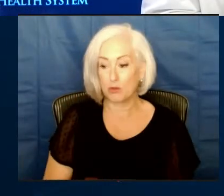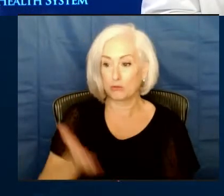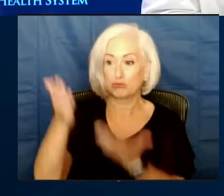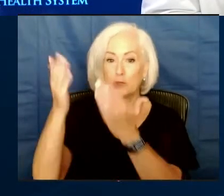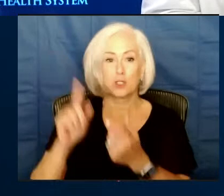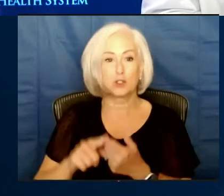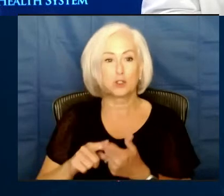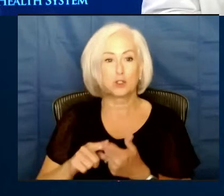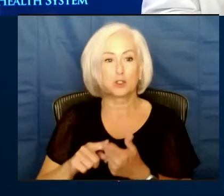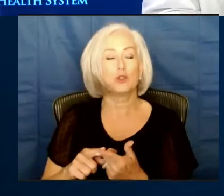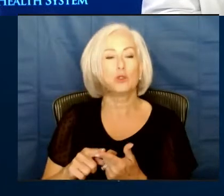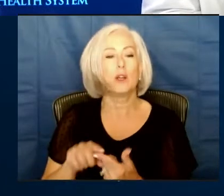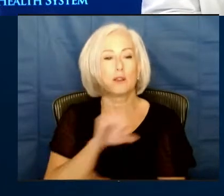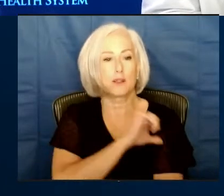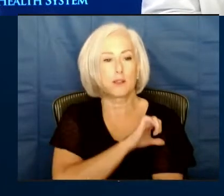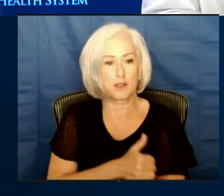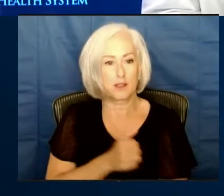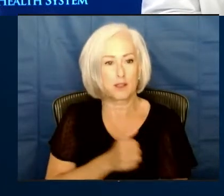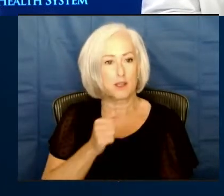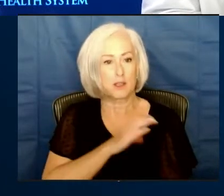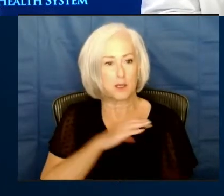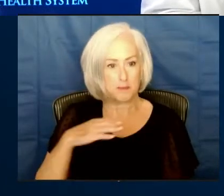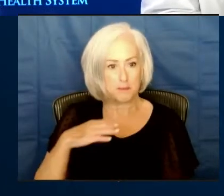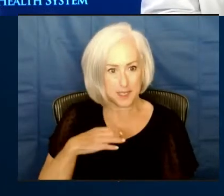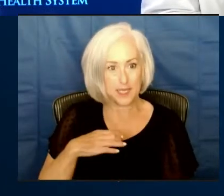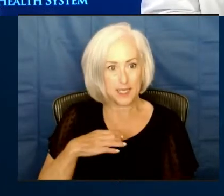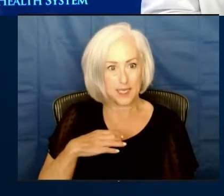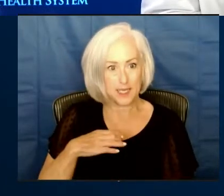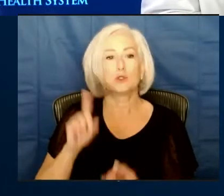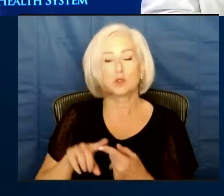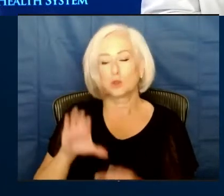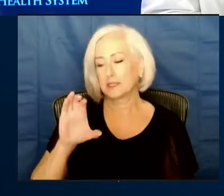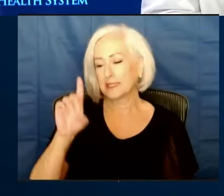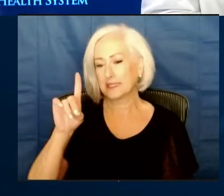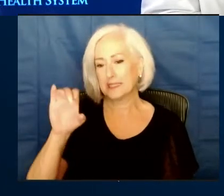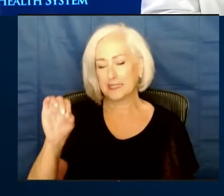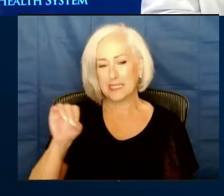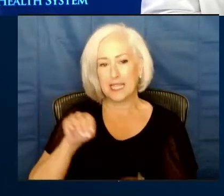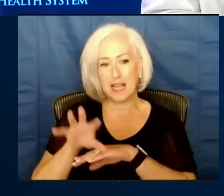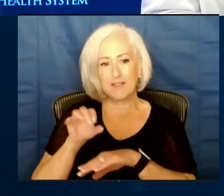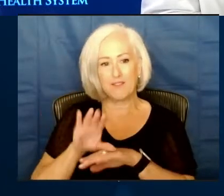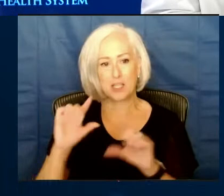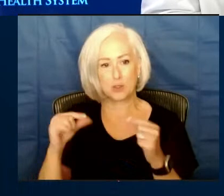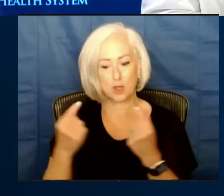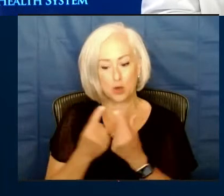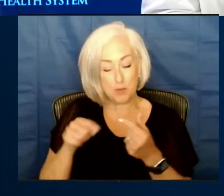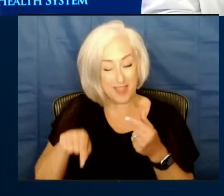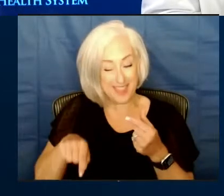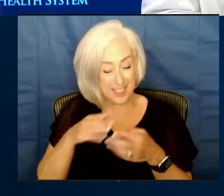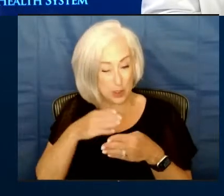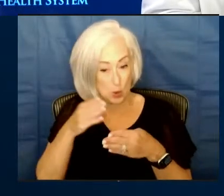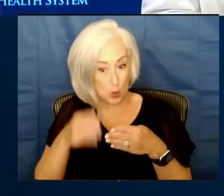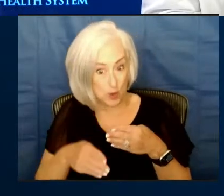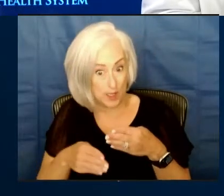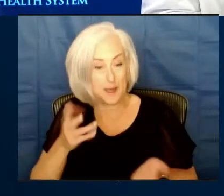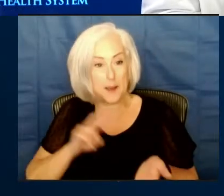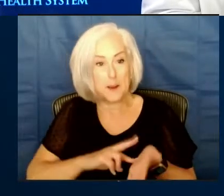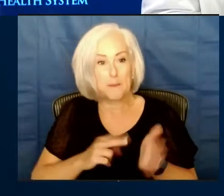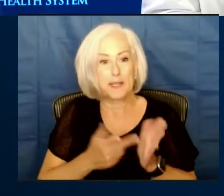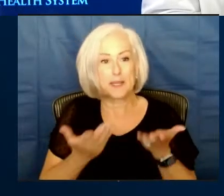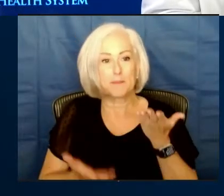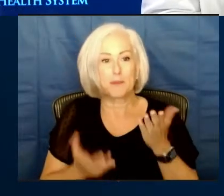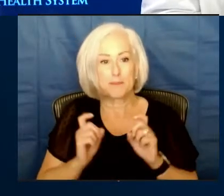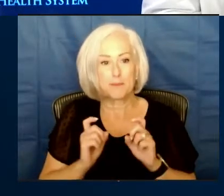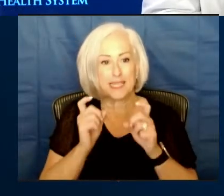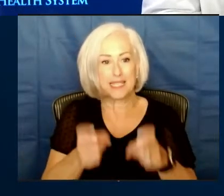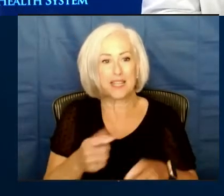into the CDC's advisory group this weekend. We may be giving vaccination now to 2 to 5-year-olds